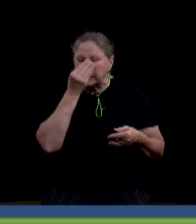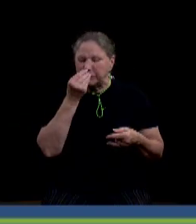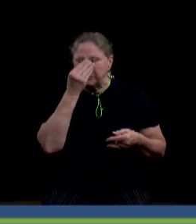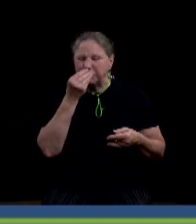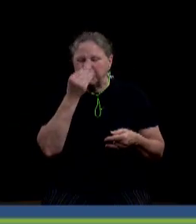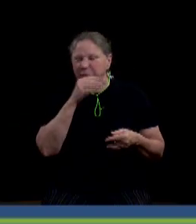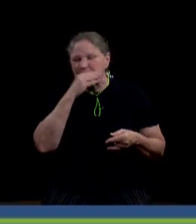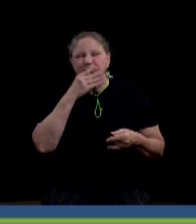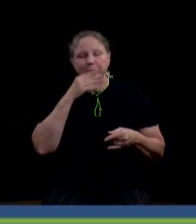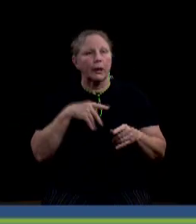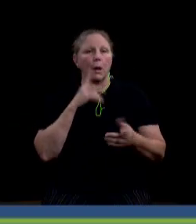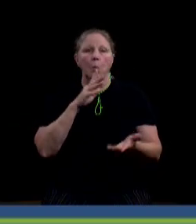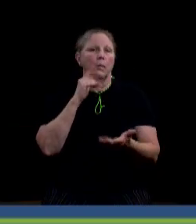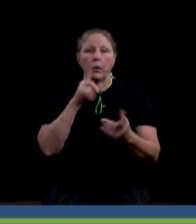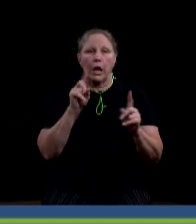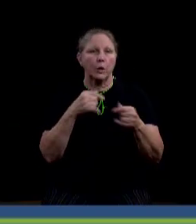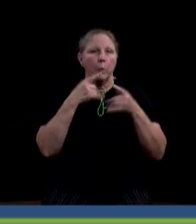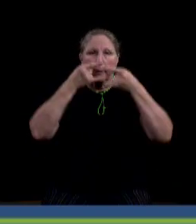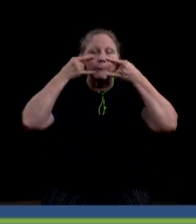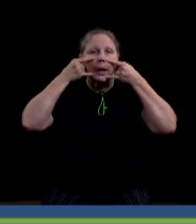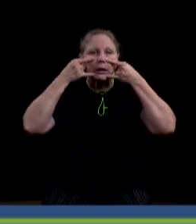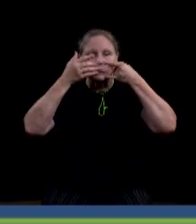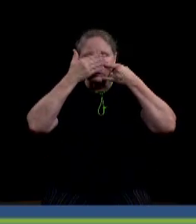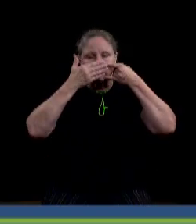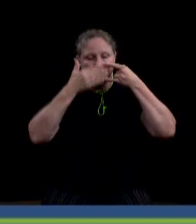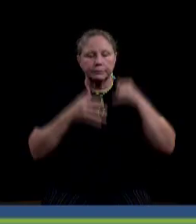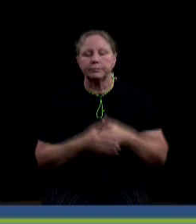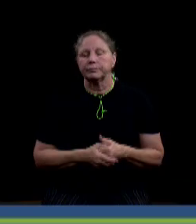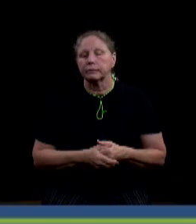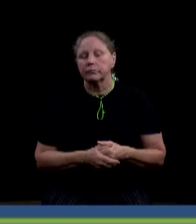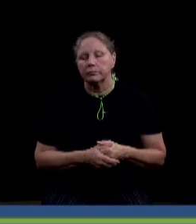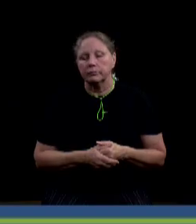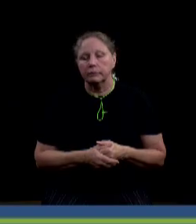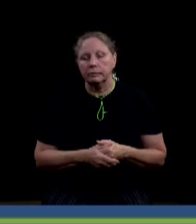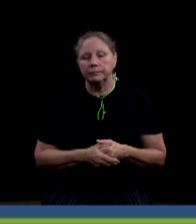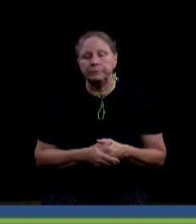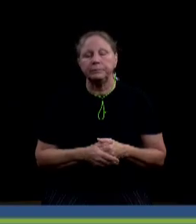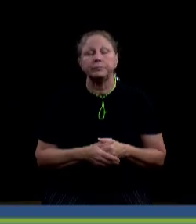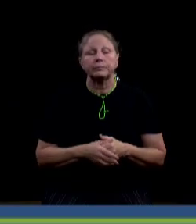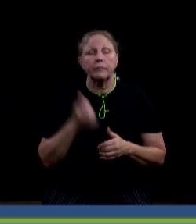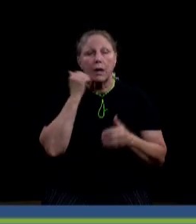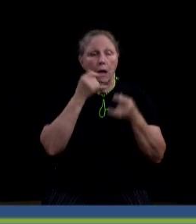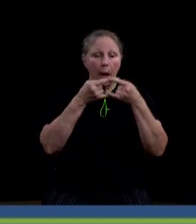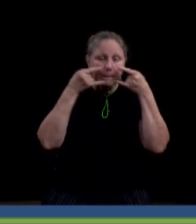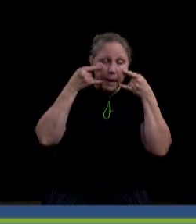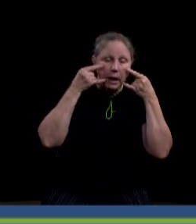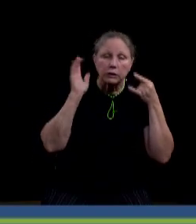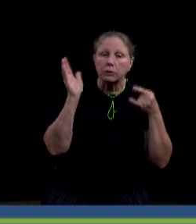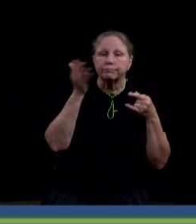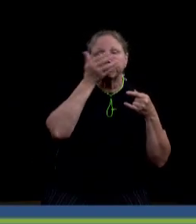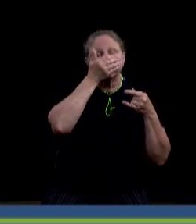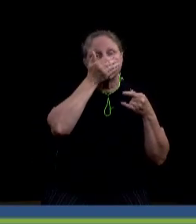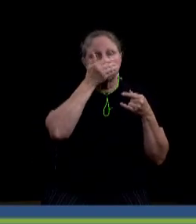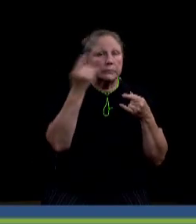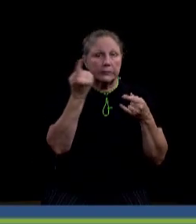And cloth masks, face coverings are clearly less efficient